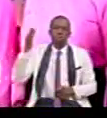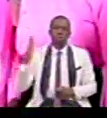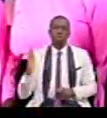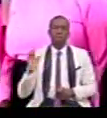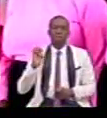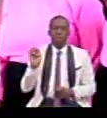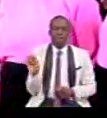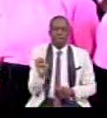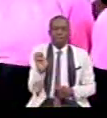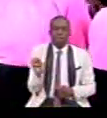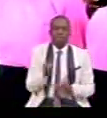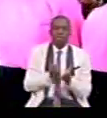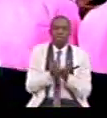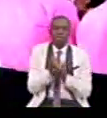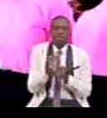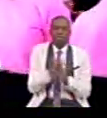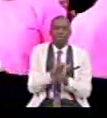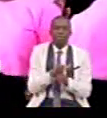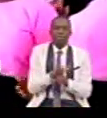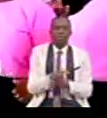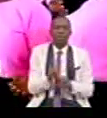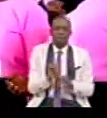the Bible